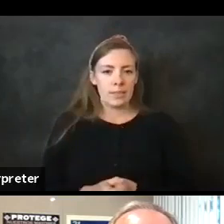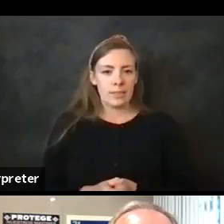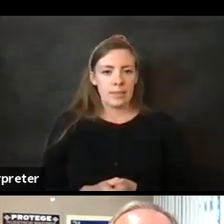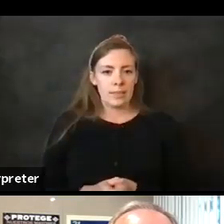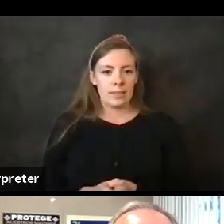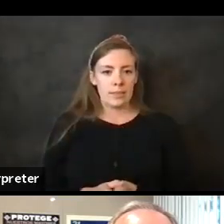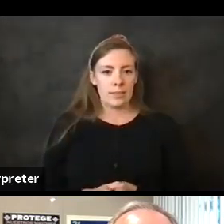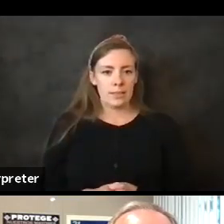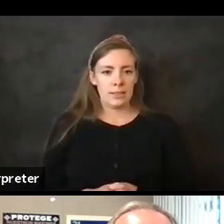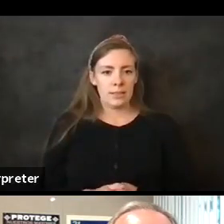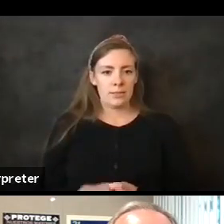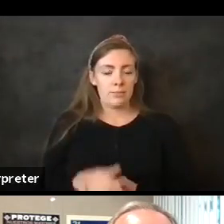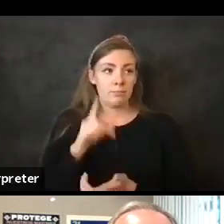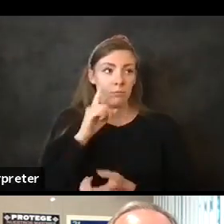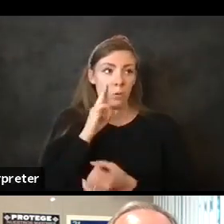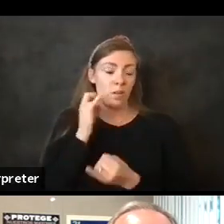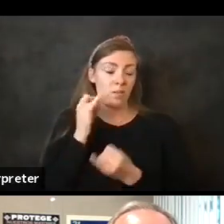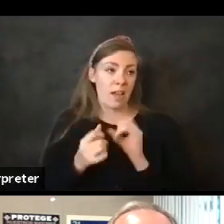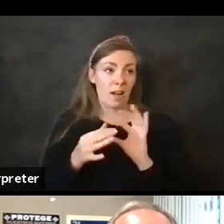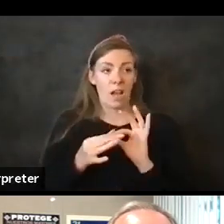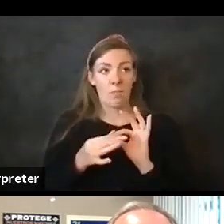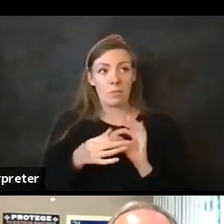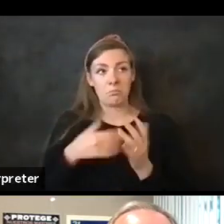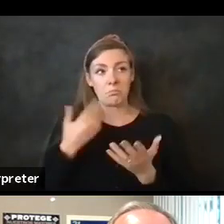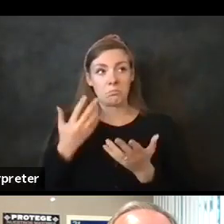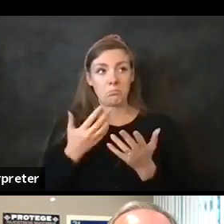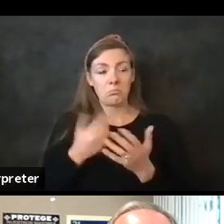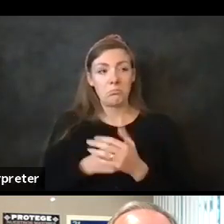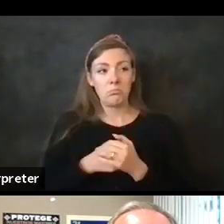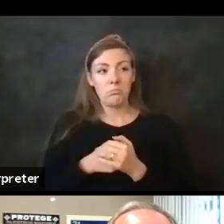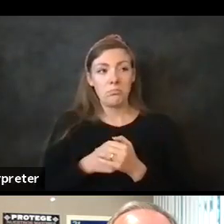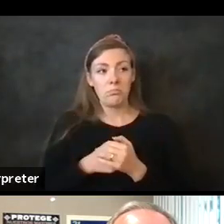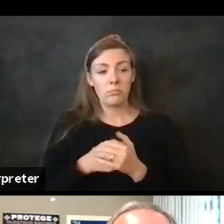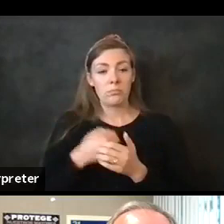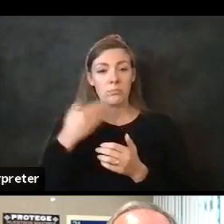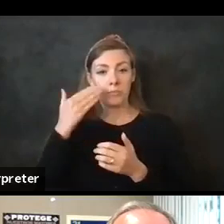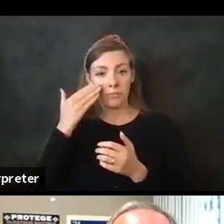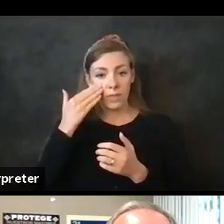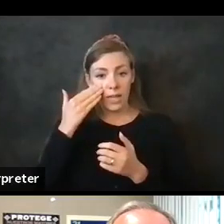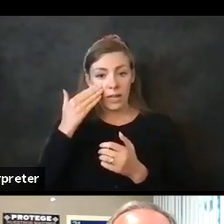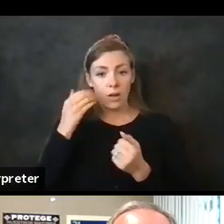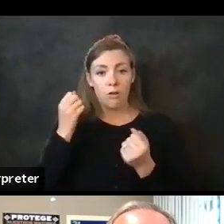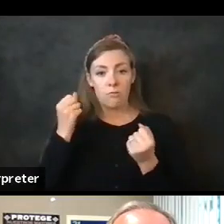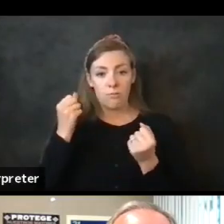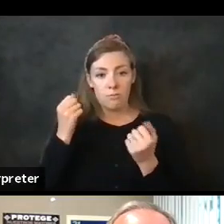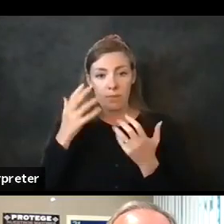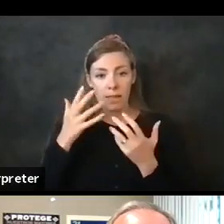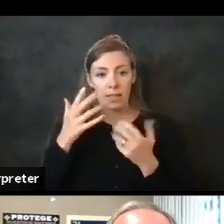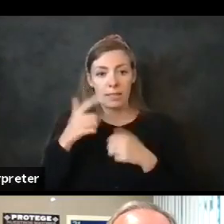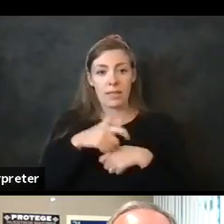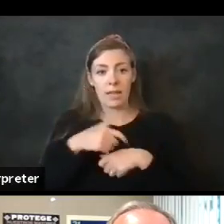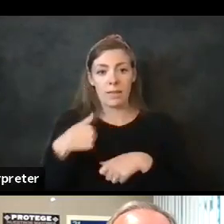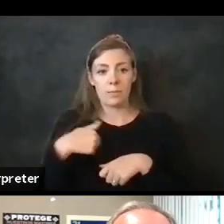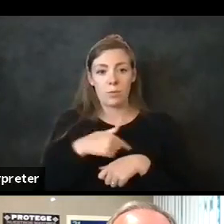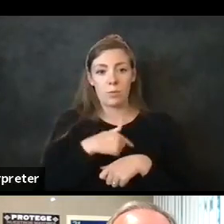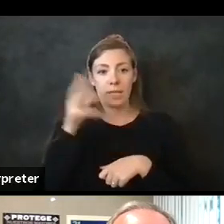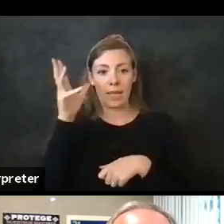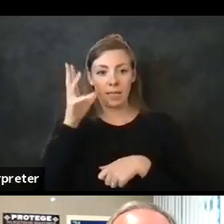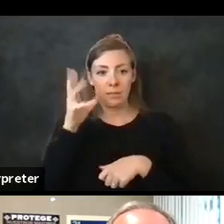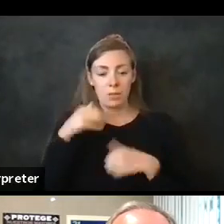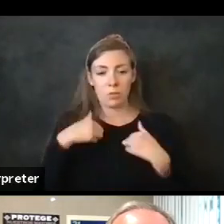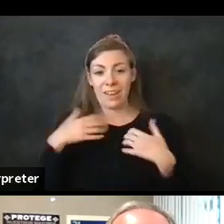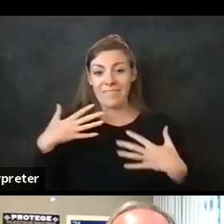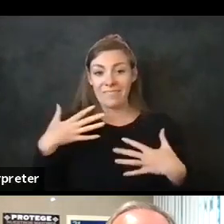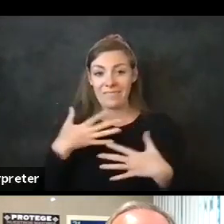In terms of final comment, I would just say that, I know we lots of times have, as parents, we have fear that